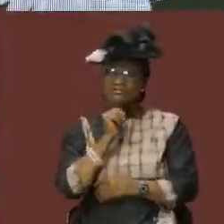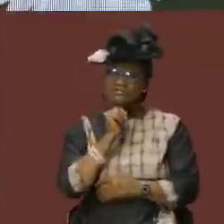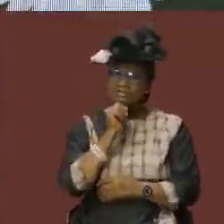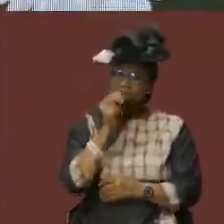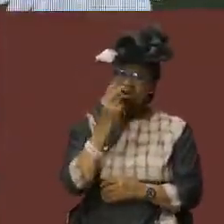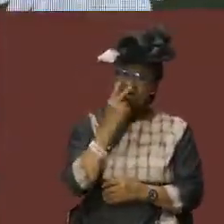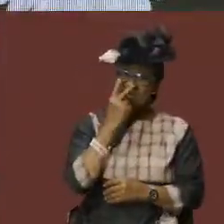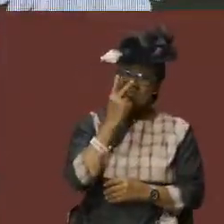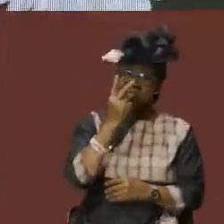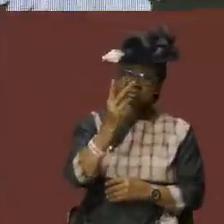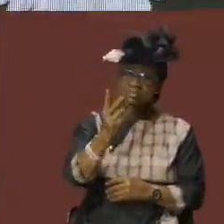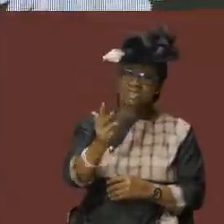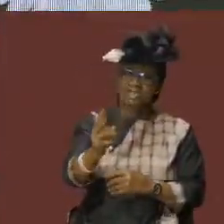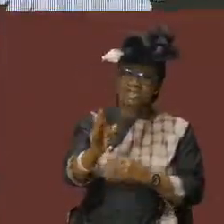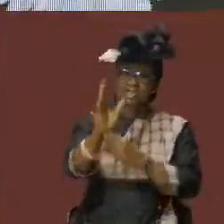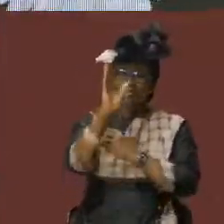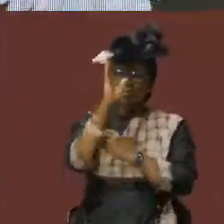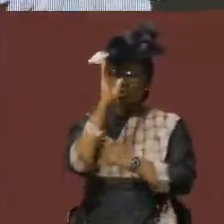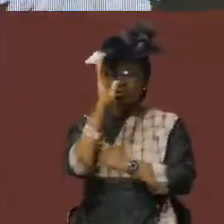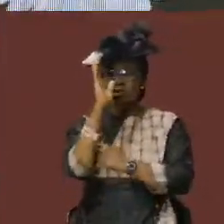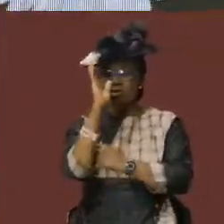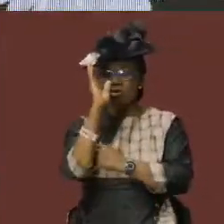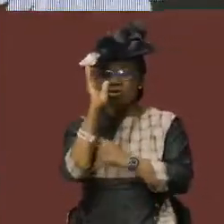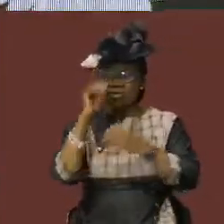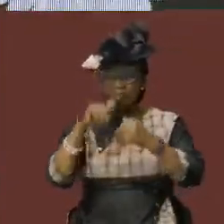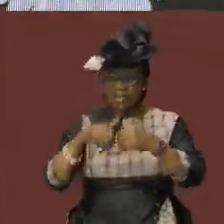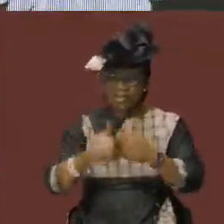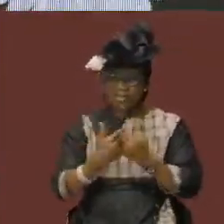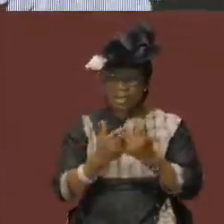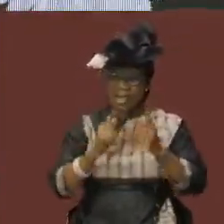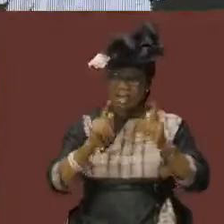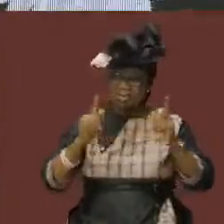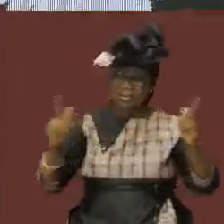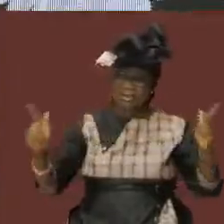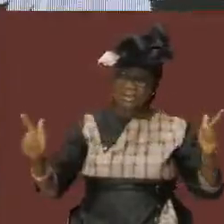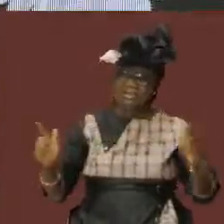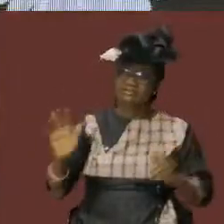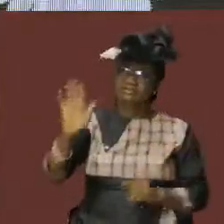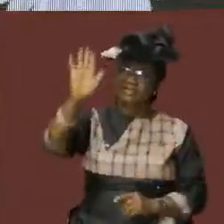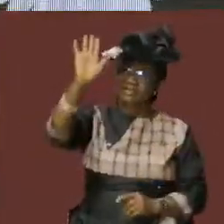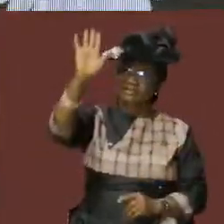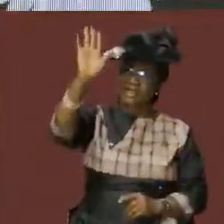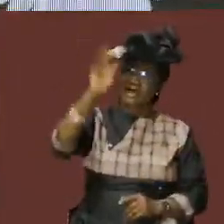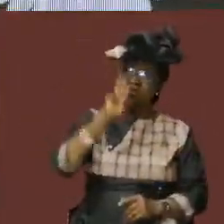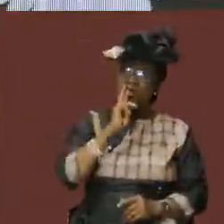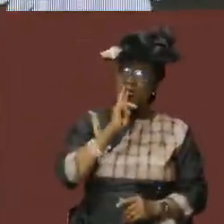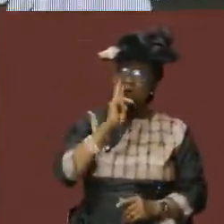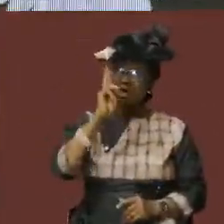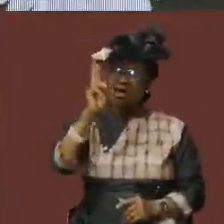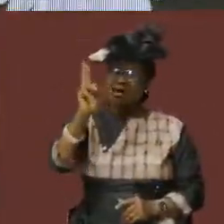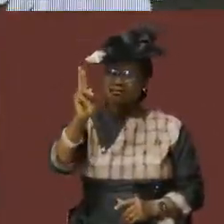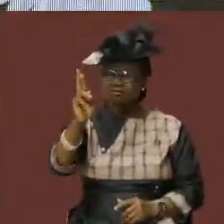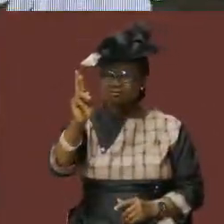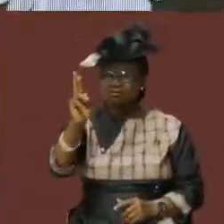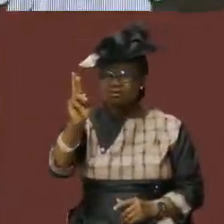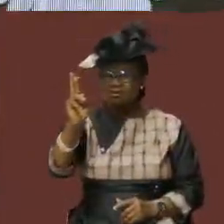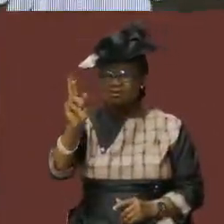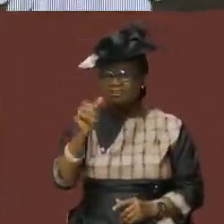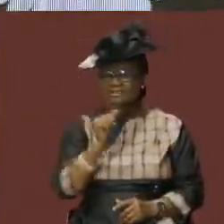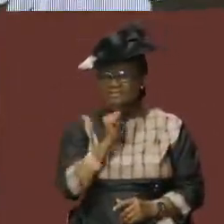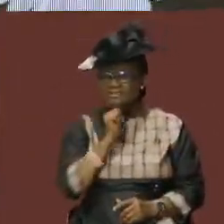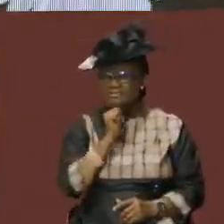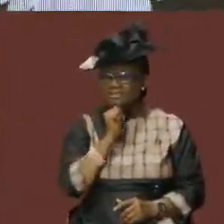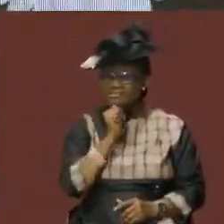God, immortal God, how great thou art,